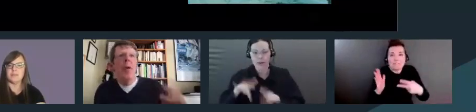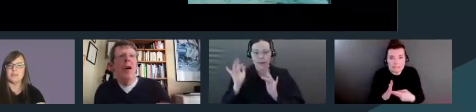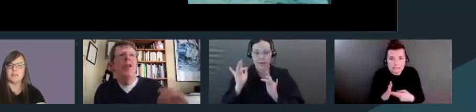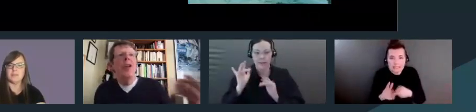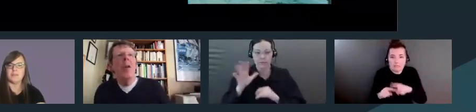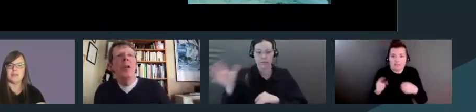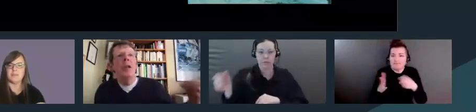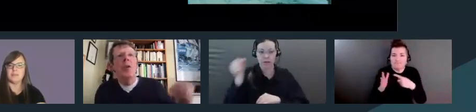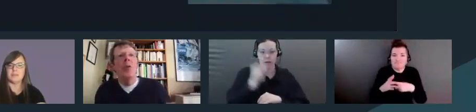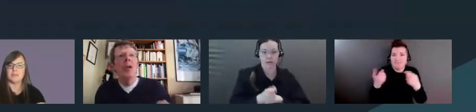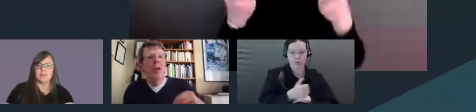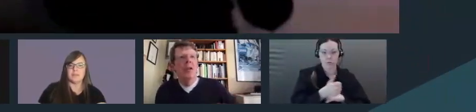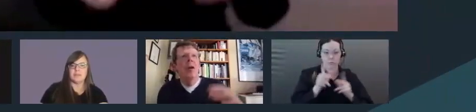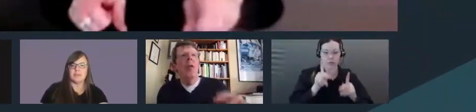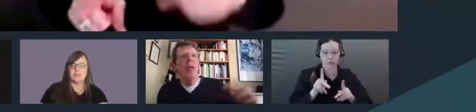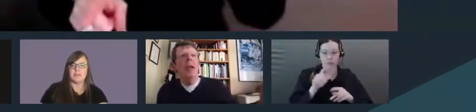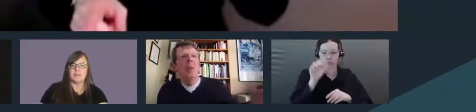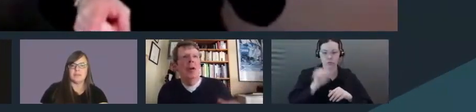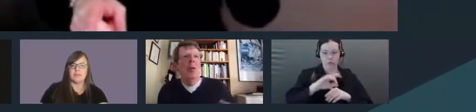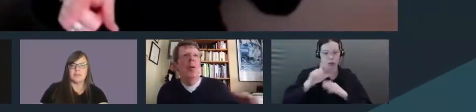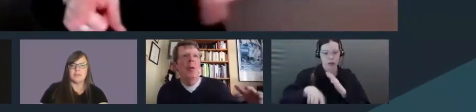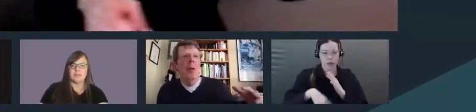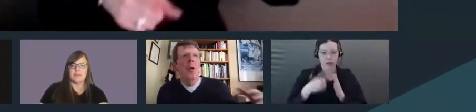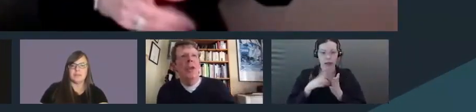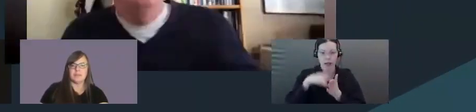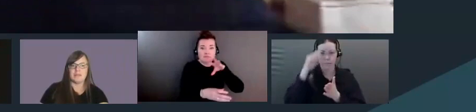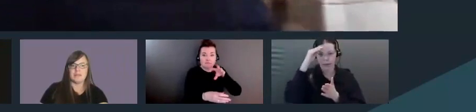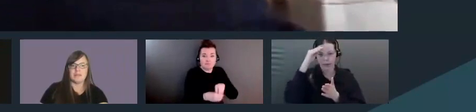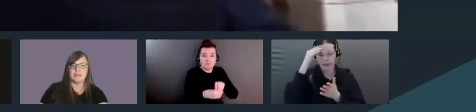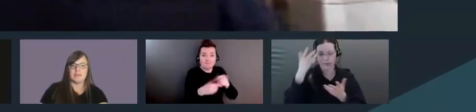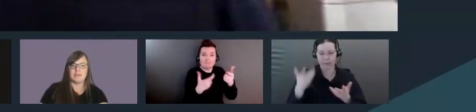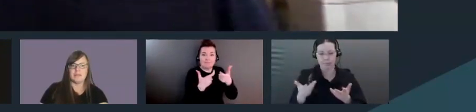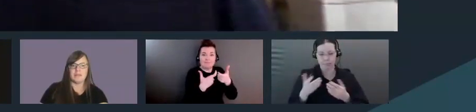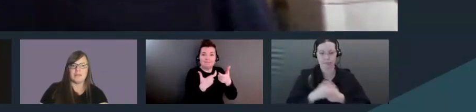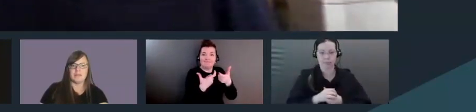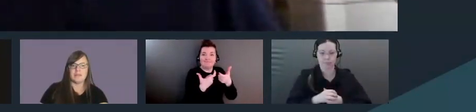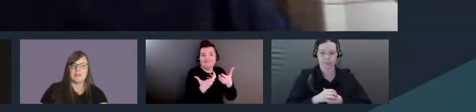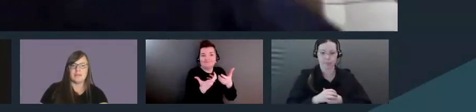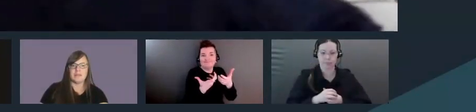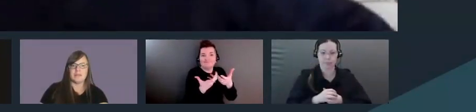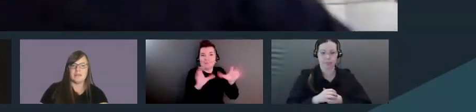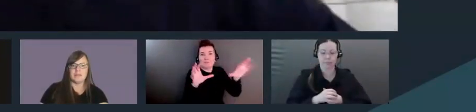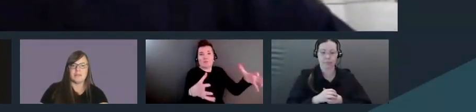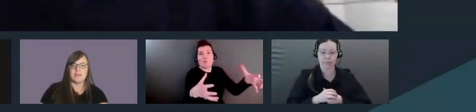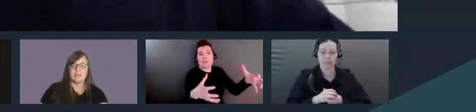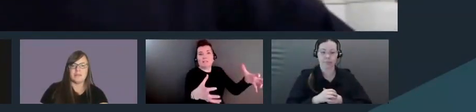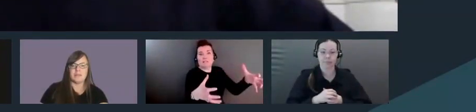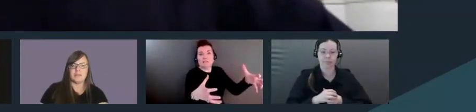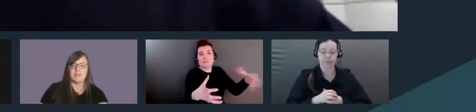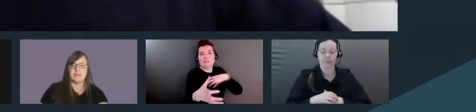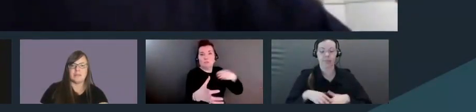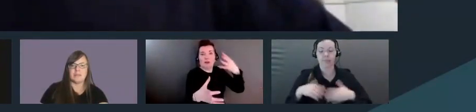If you're part of the dominant group, you don't think about what the other members of the group are doing,